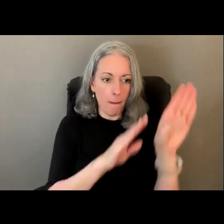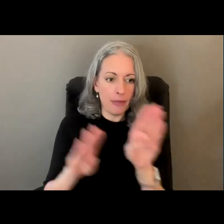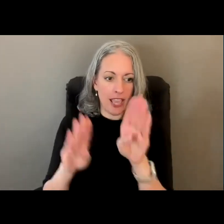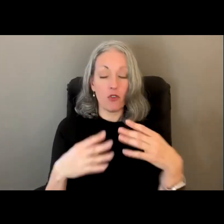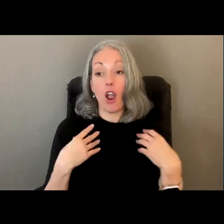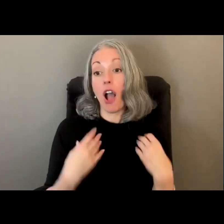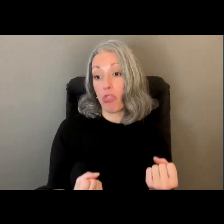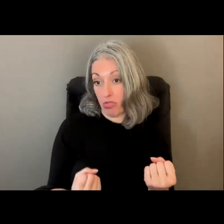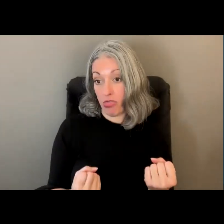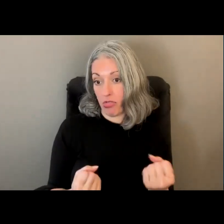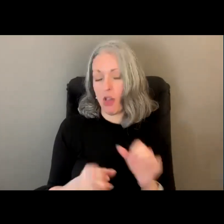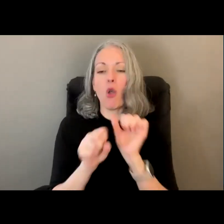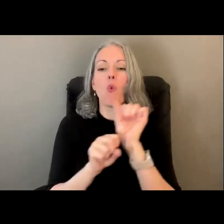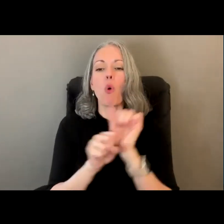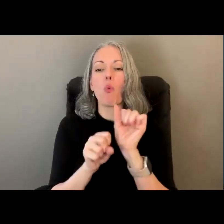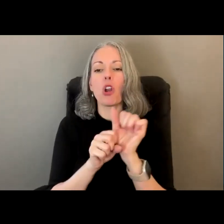working to prepare